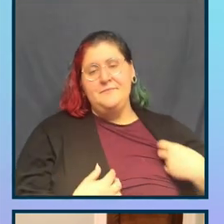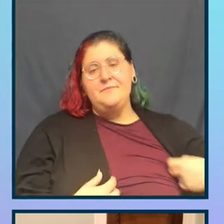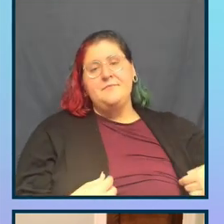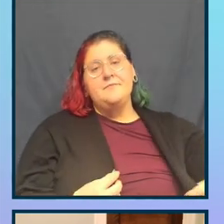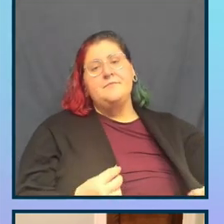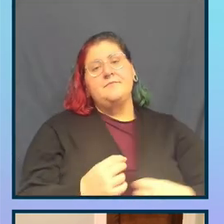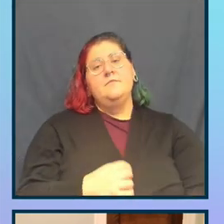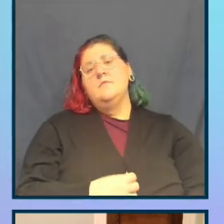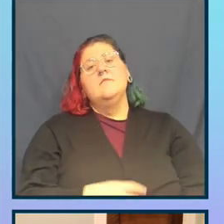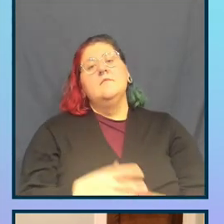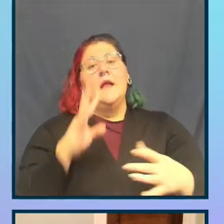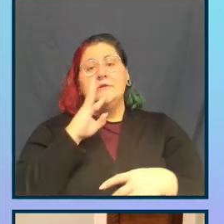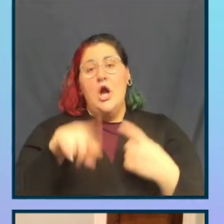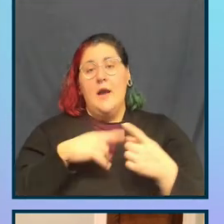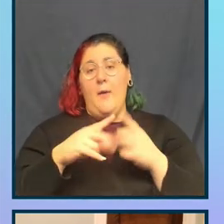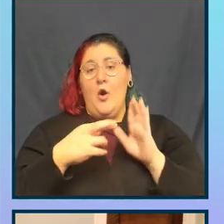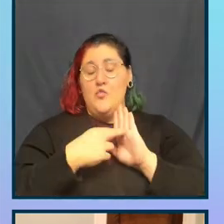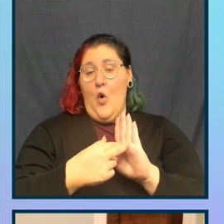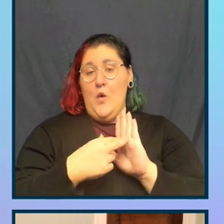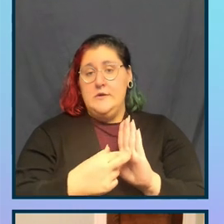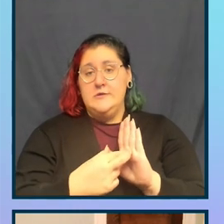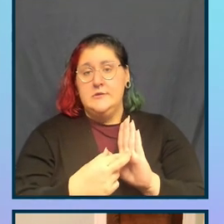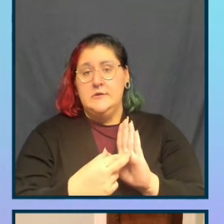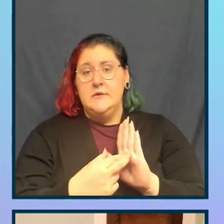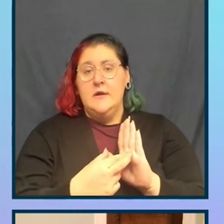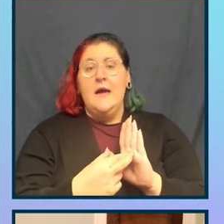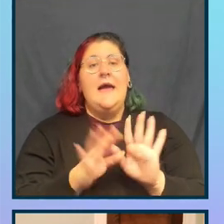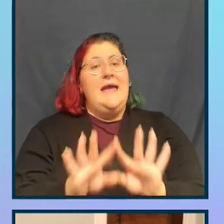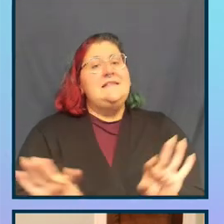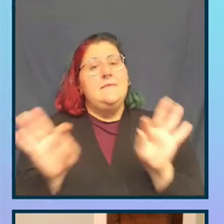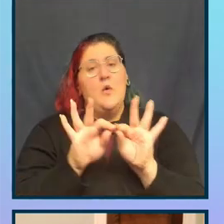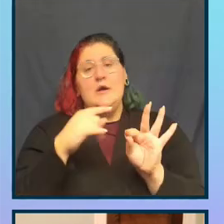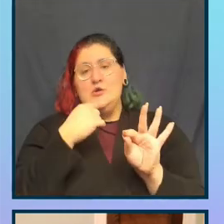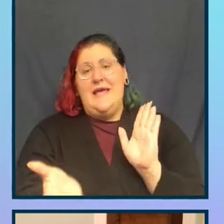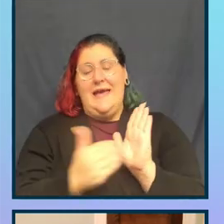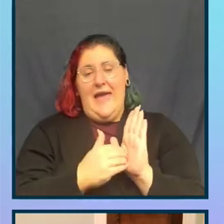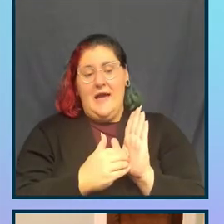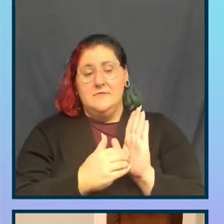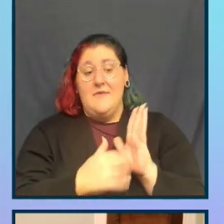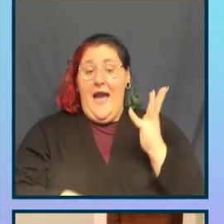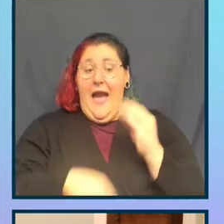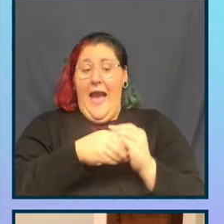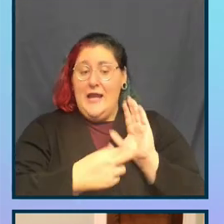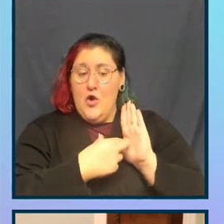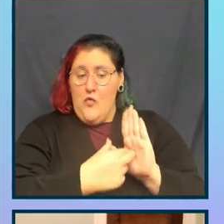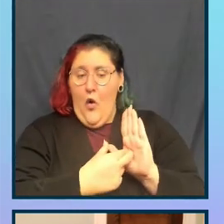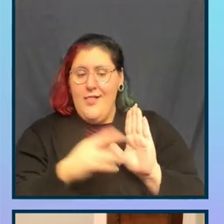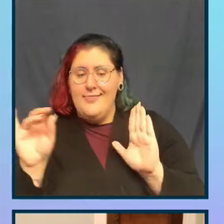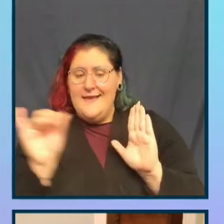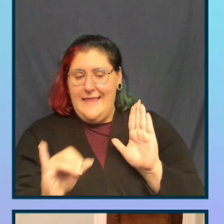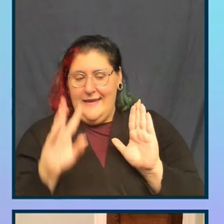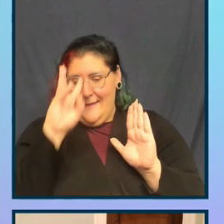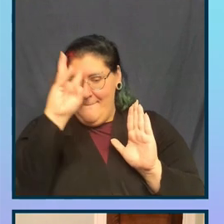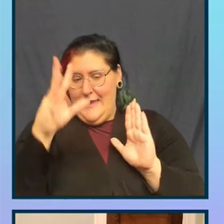So let's talk about roles. I think it's important to repeat that adding a role to a tag is basically like creating a new tag. By